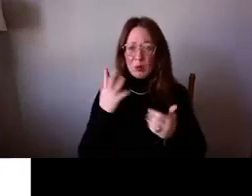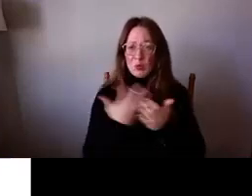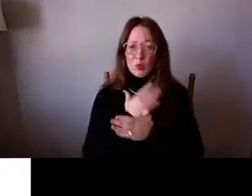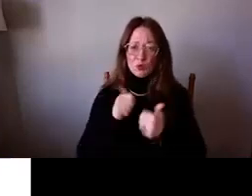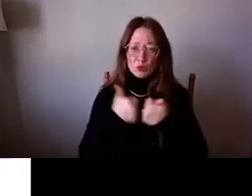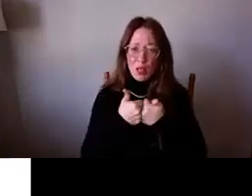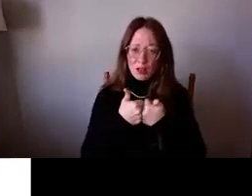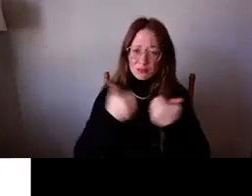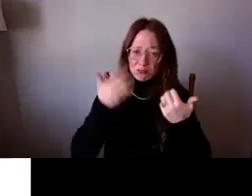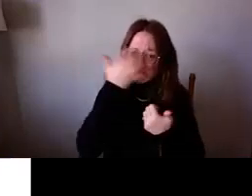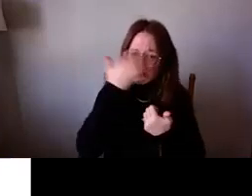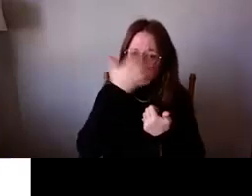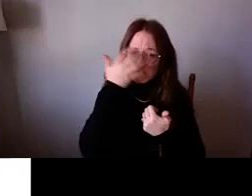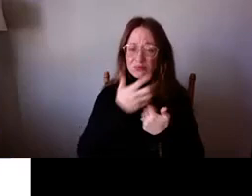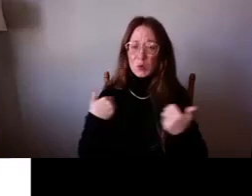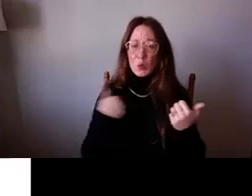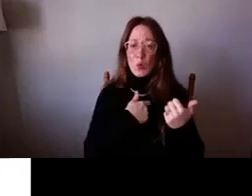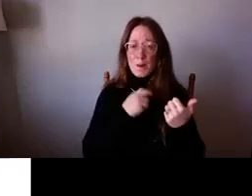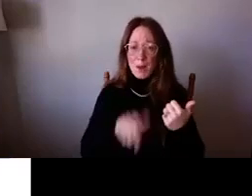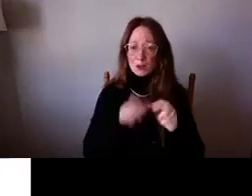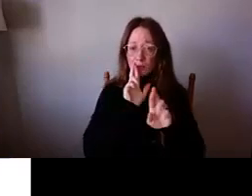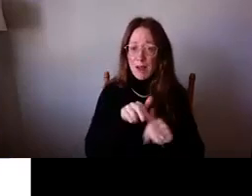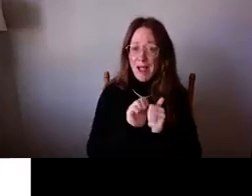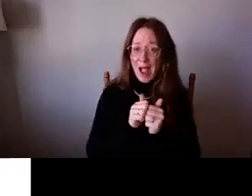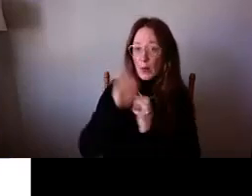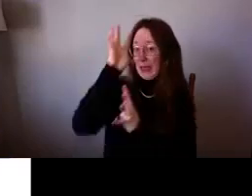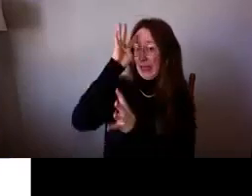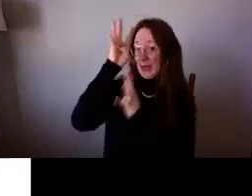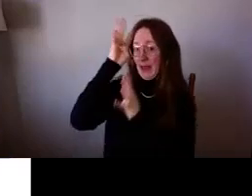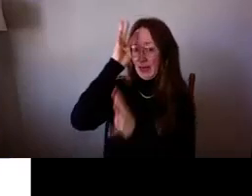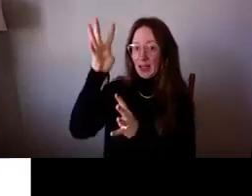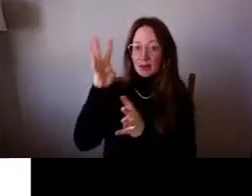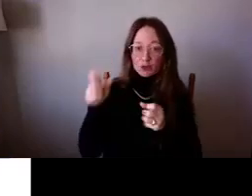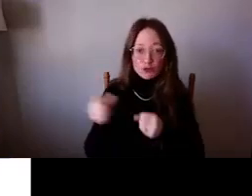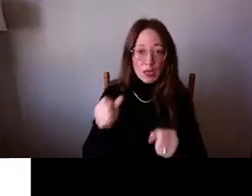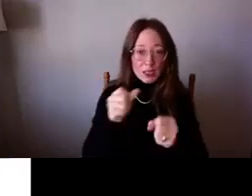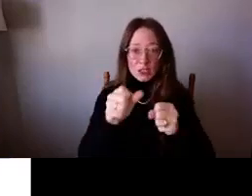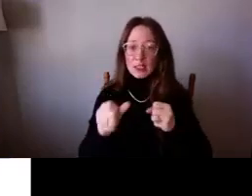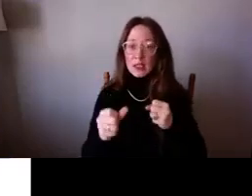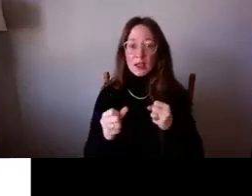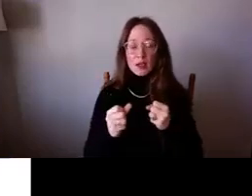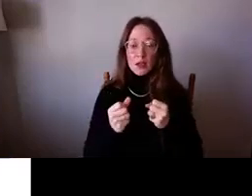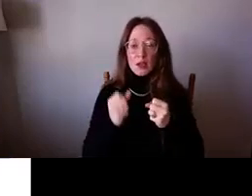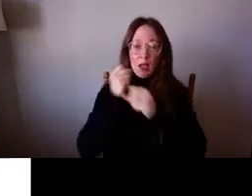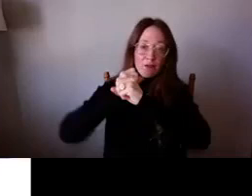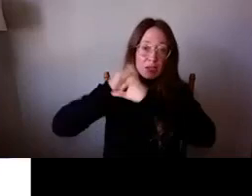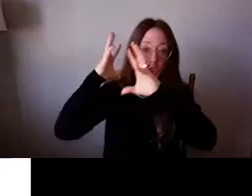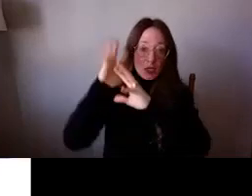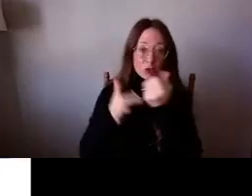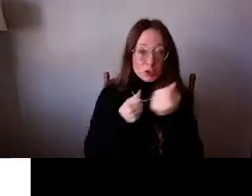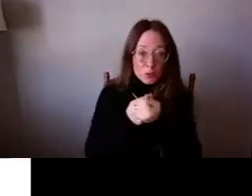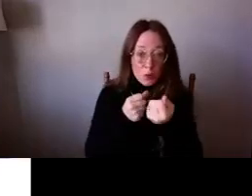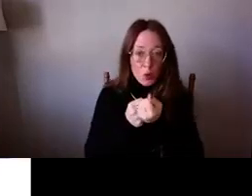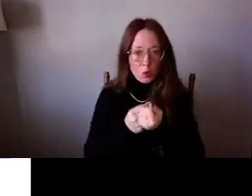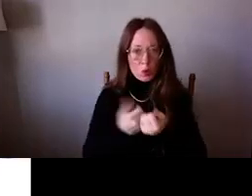again, we're responding with innovative strategies and creative service delivery and support models. This isn't new for VR.